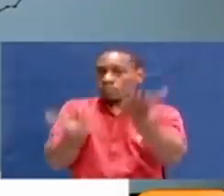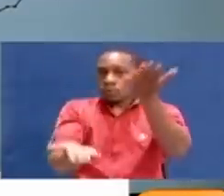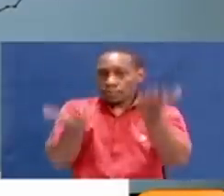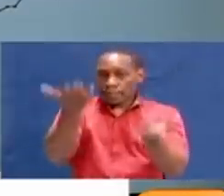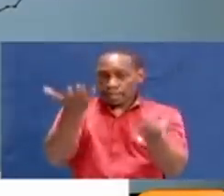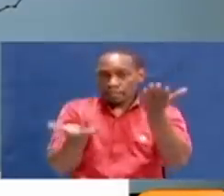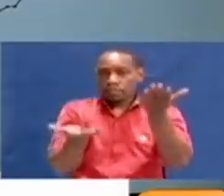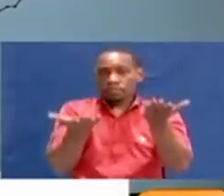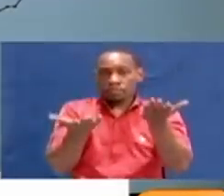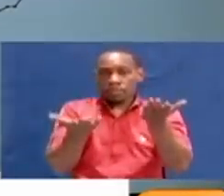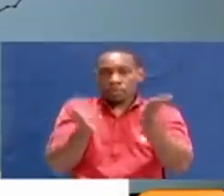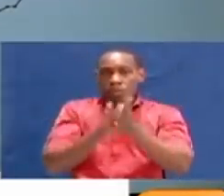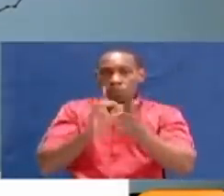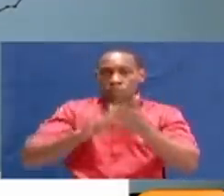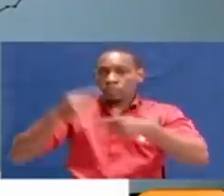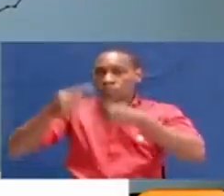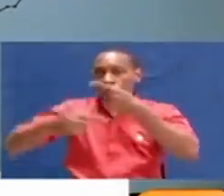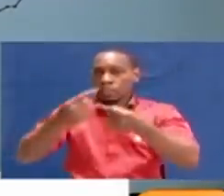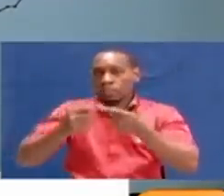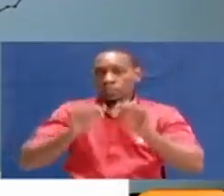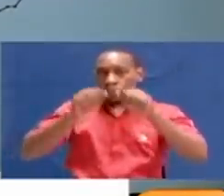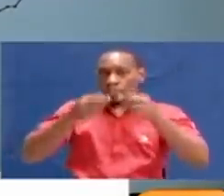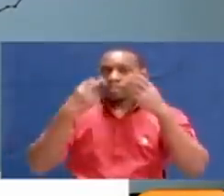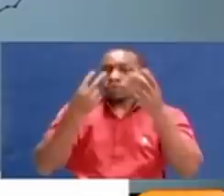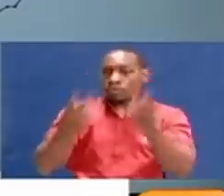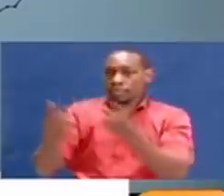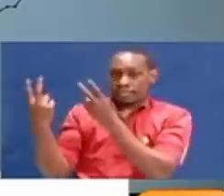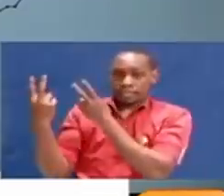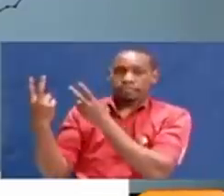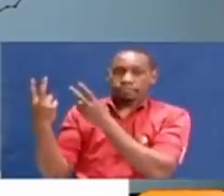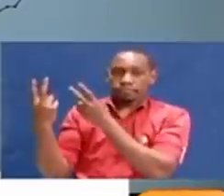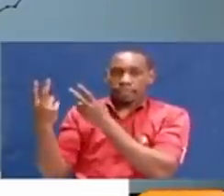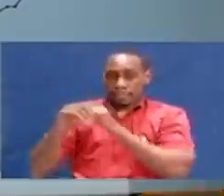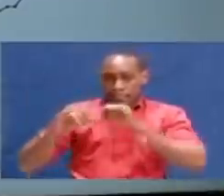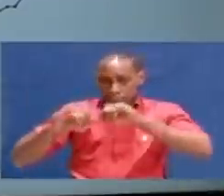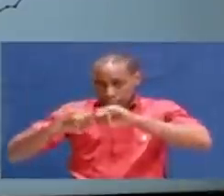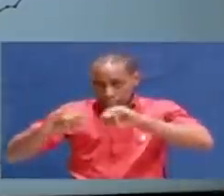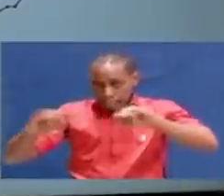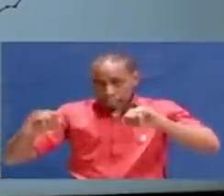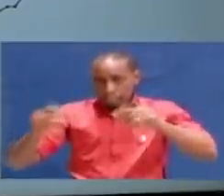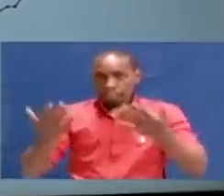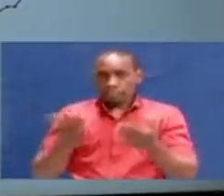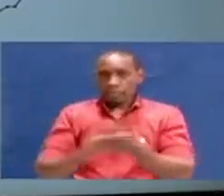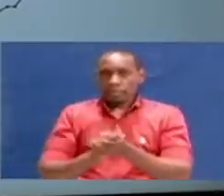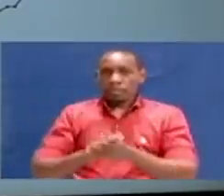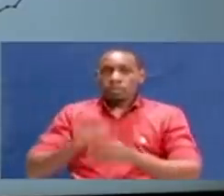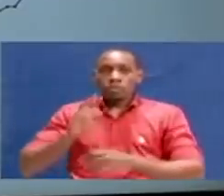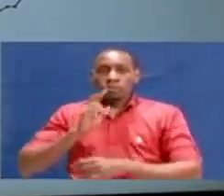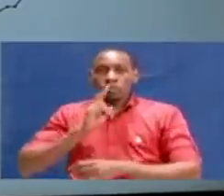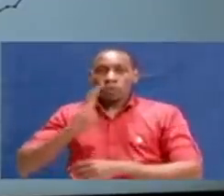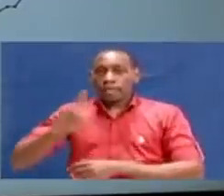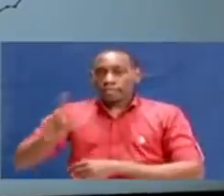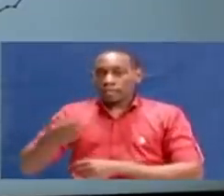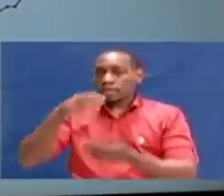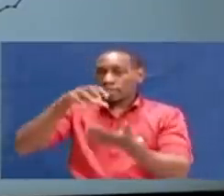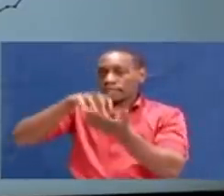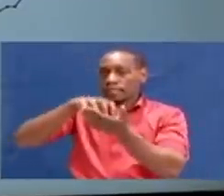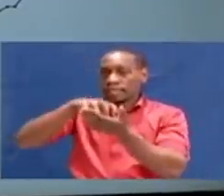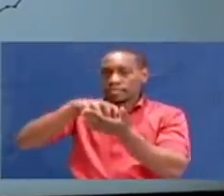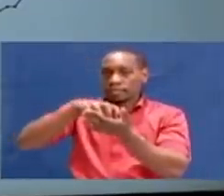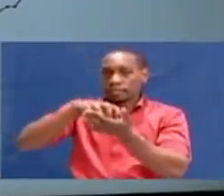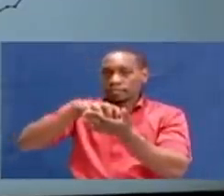compare what is going on here, you can see this line up here of over 200,000